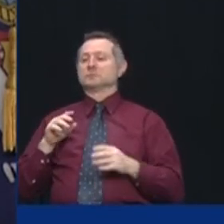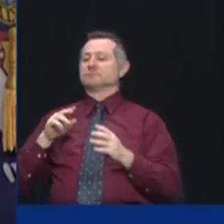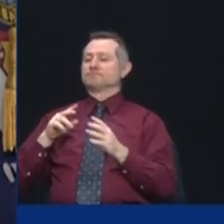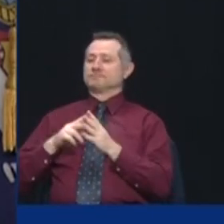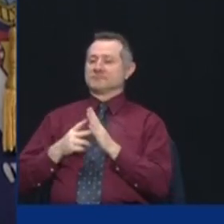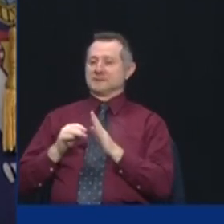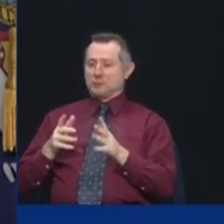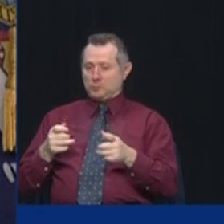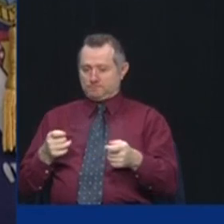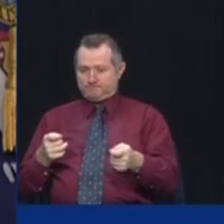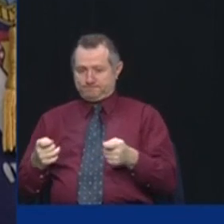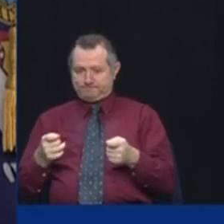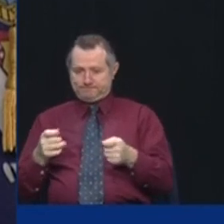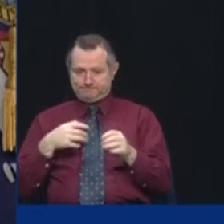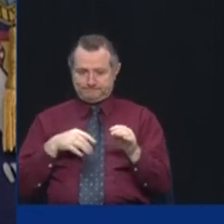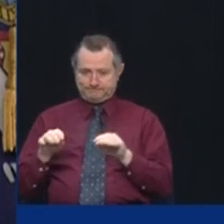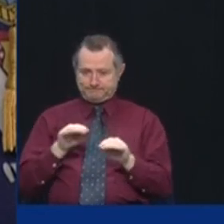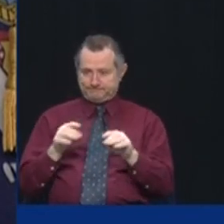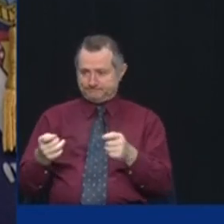because